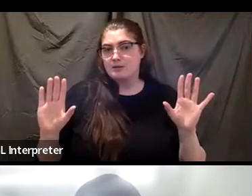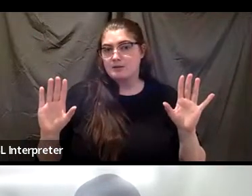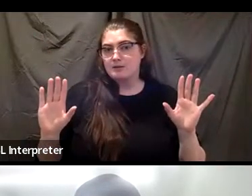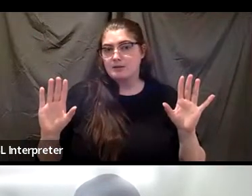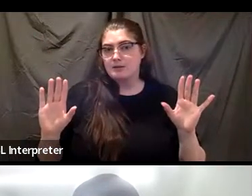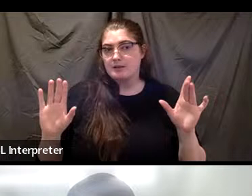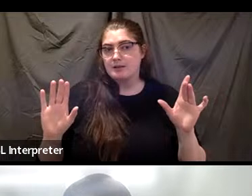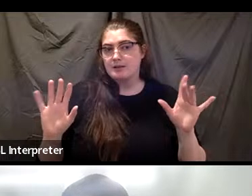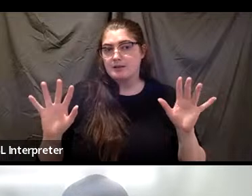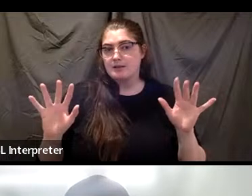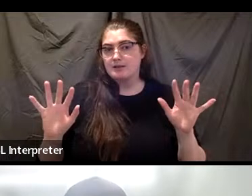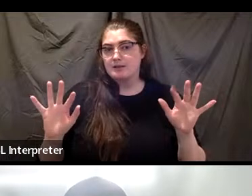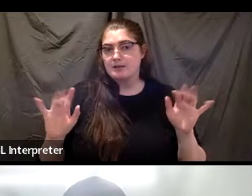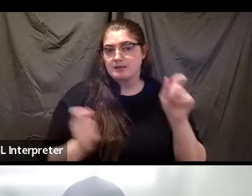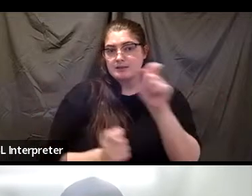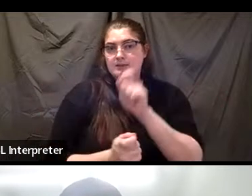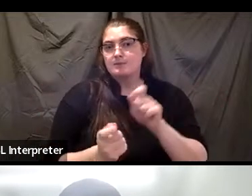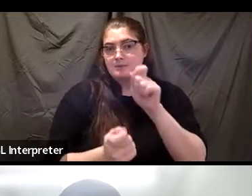specific,